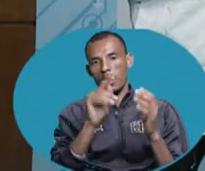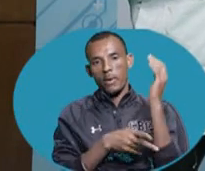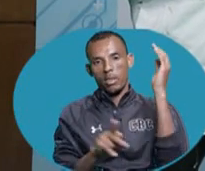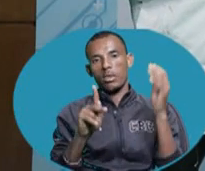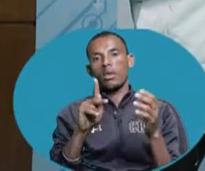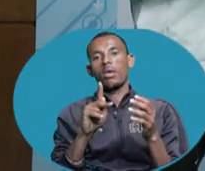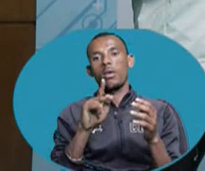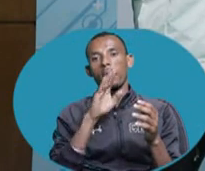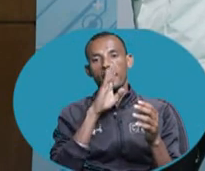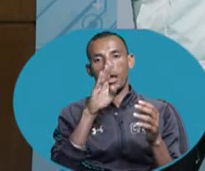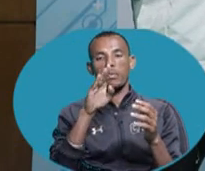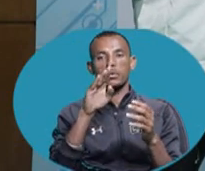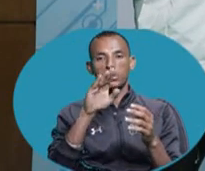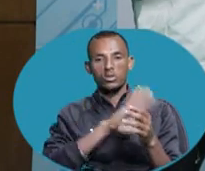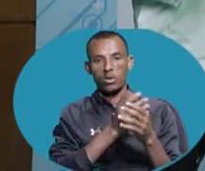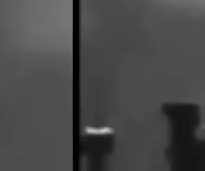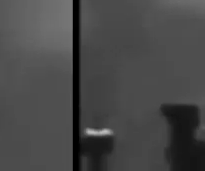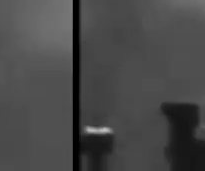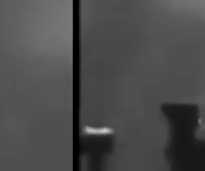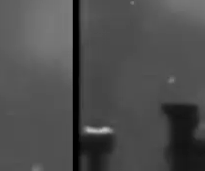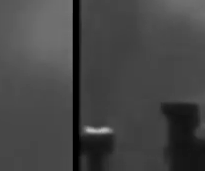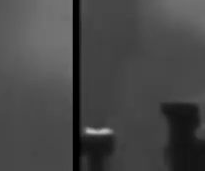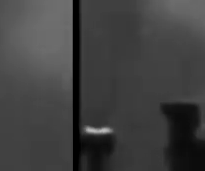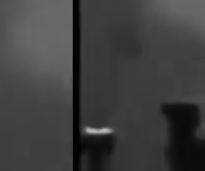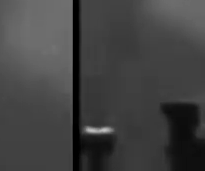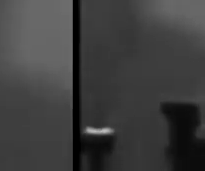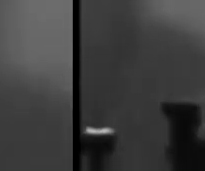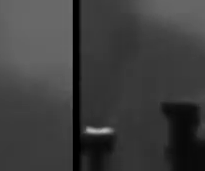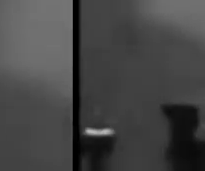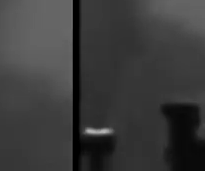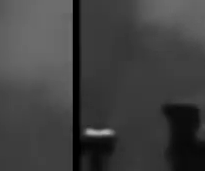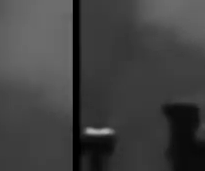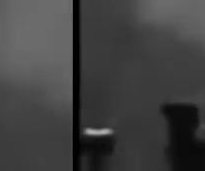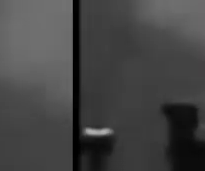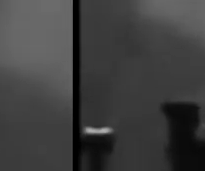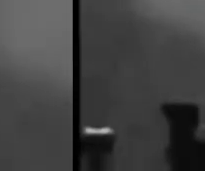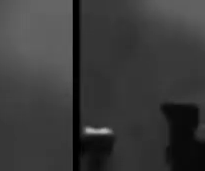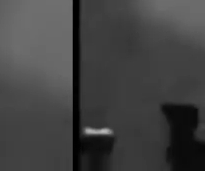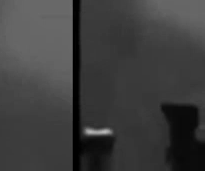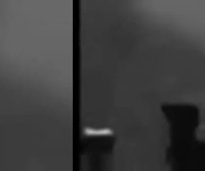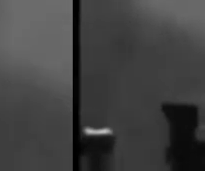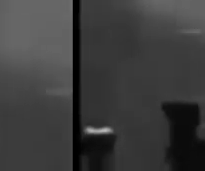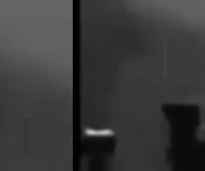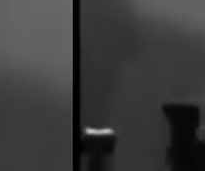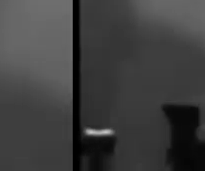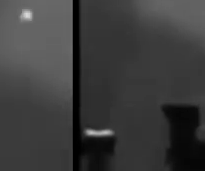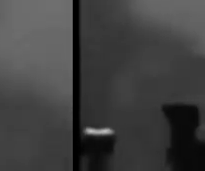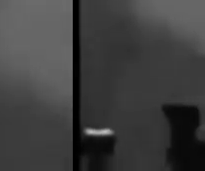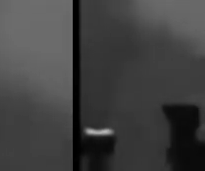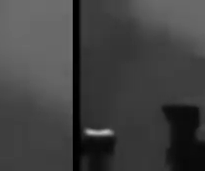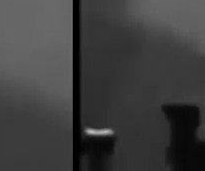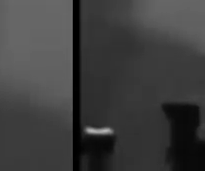strong. According to Hitler, meine Arbeit für richtig hältst, ob du glaubst, dass ich